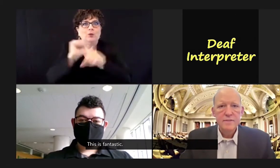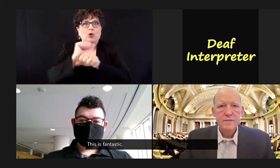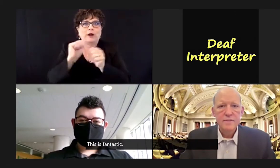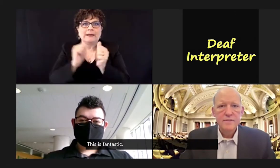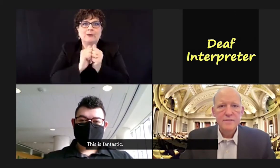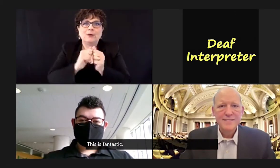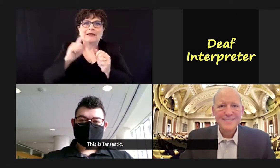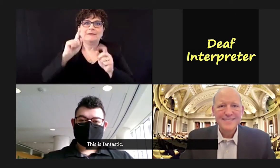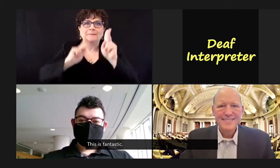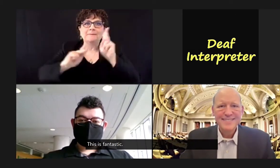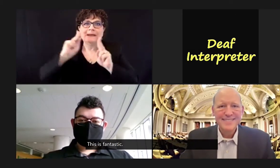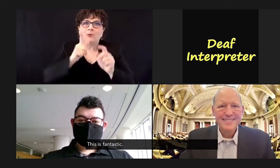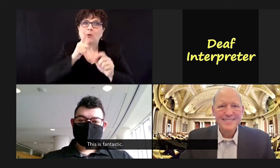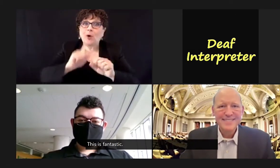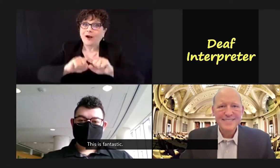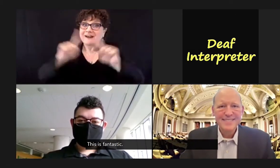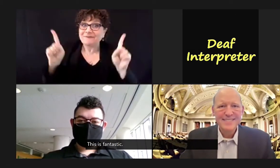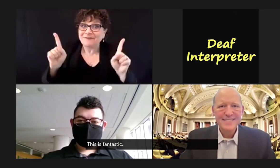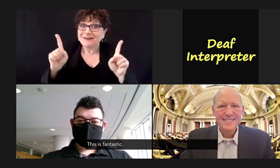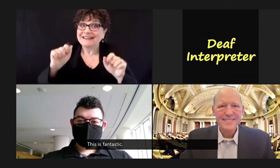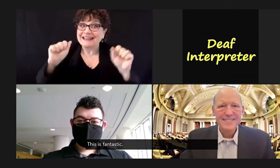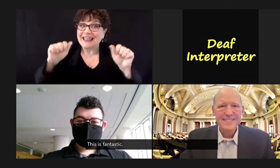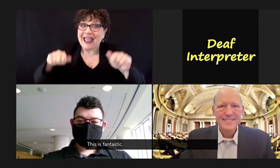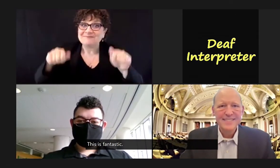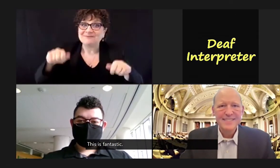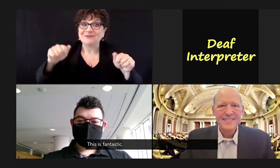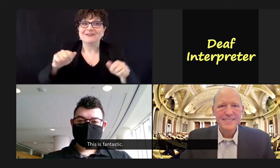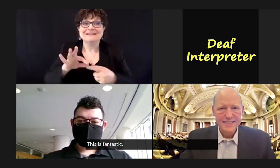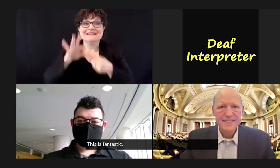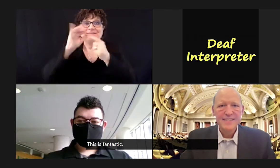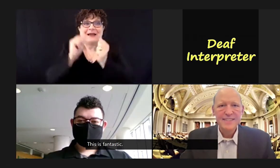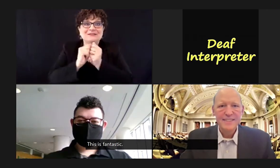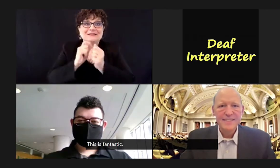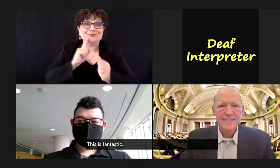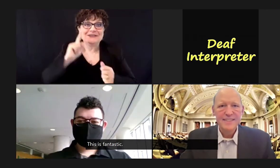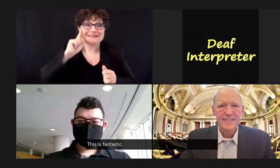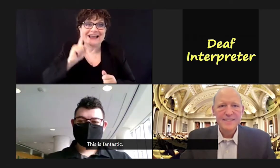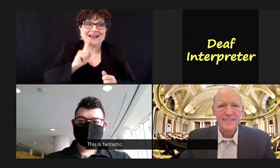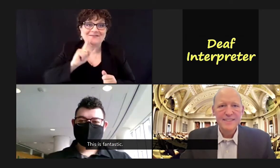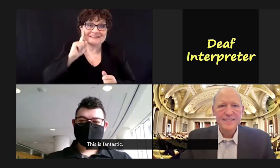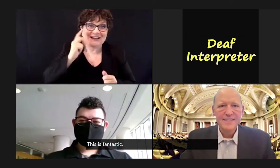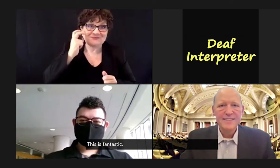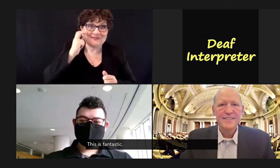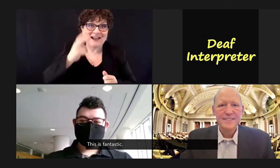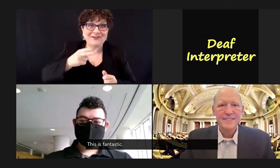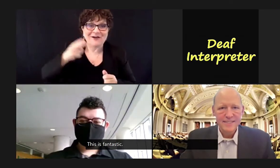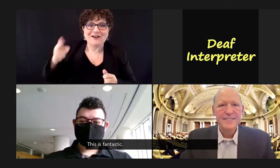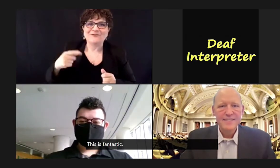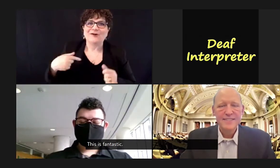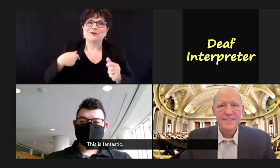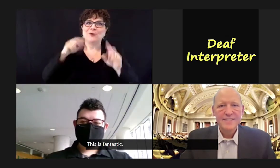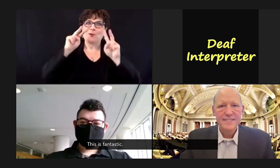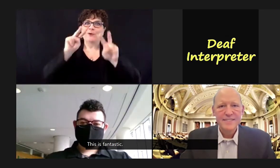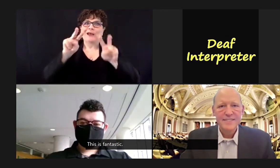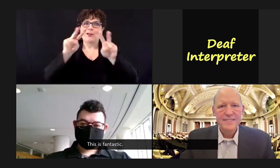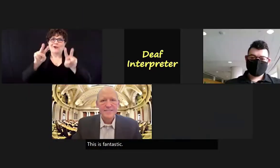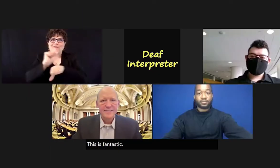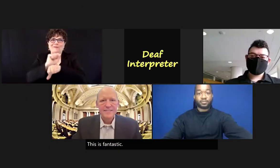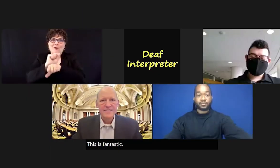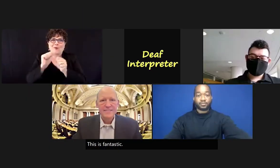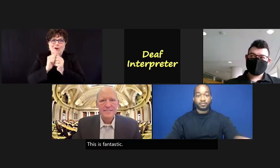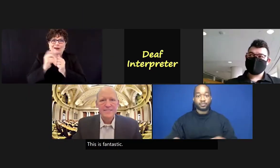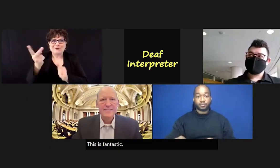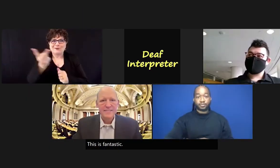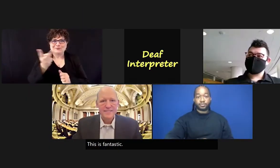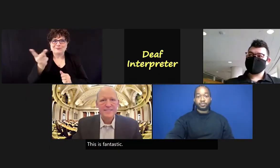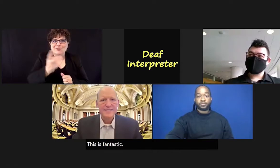I'm not sure if many representatives are so open to working with people who are differently abled, especially within the deaf, deafblind, and